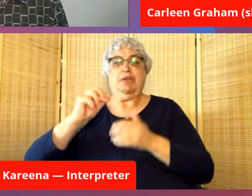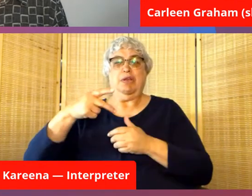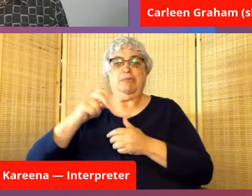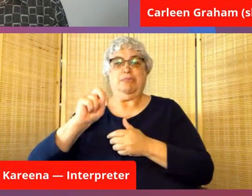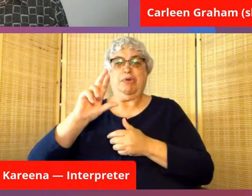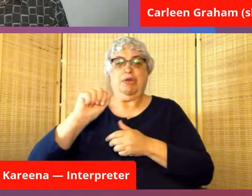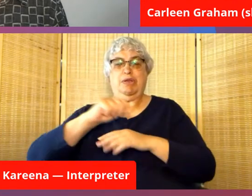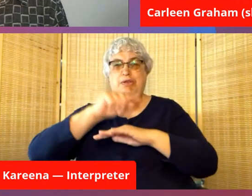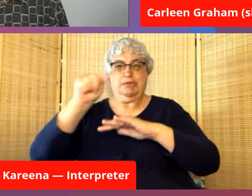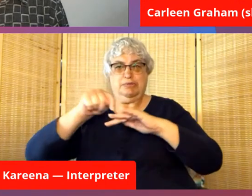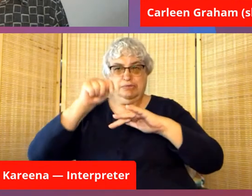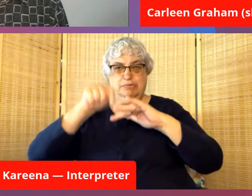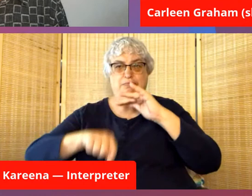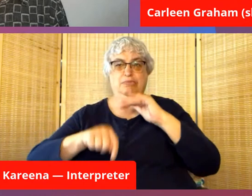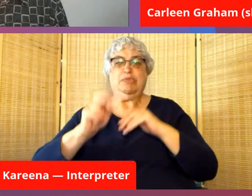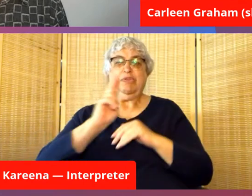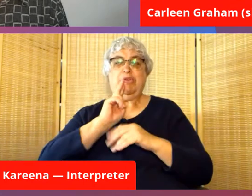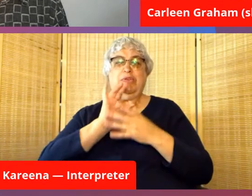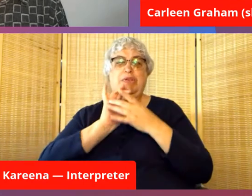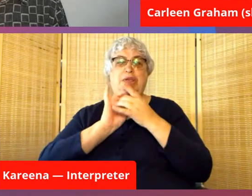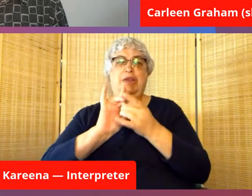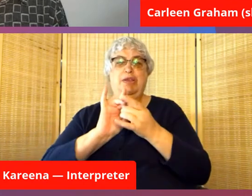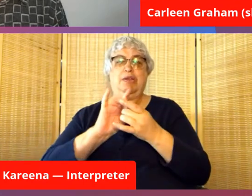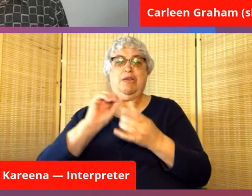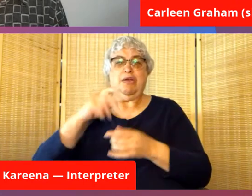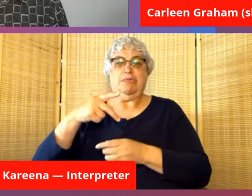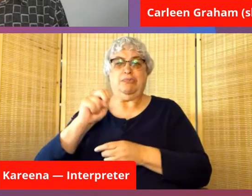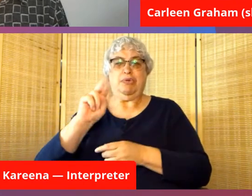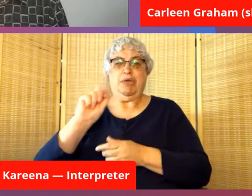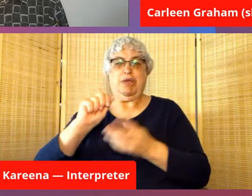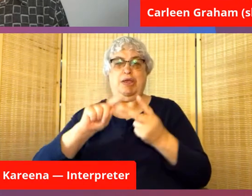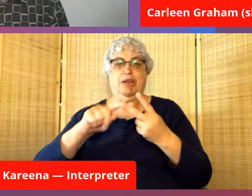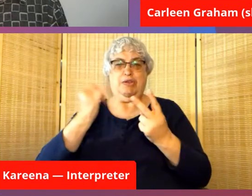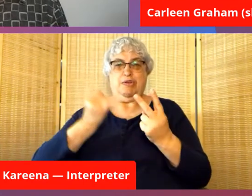and deepen Houstonians' connections to opera and art.